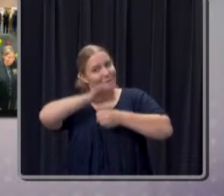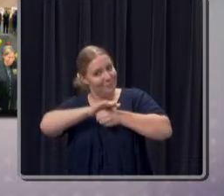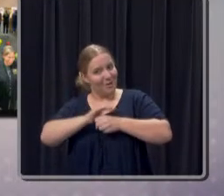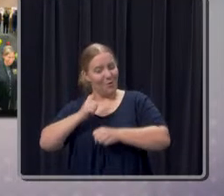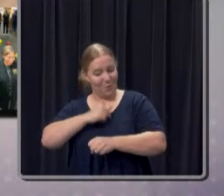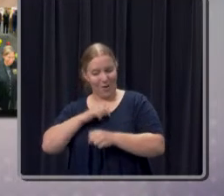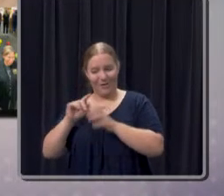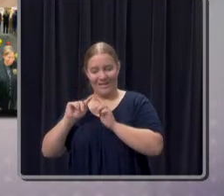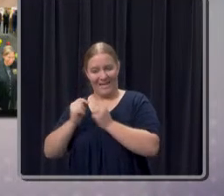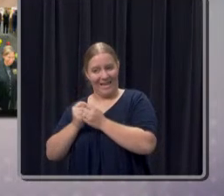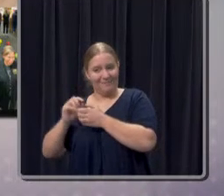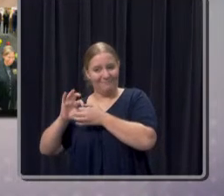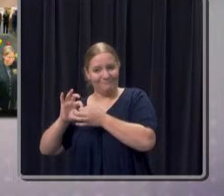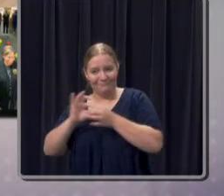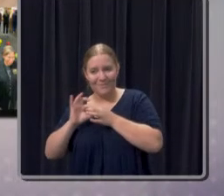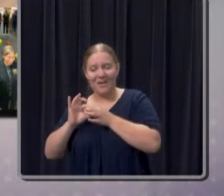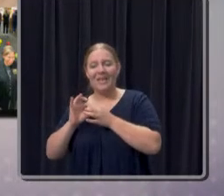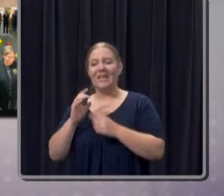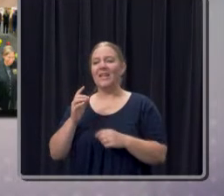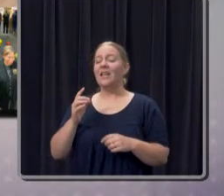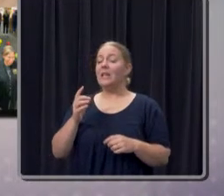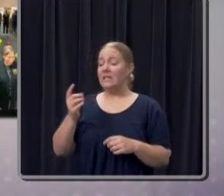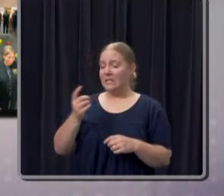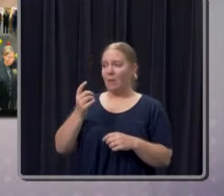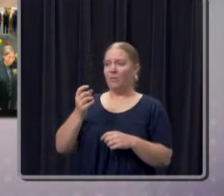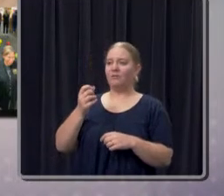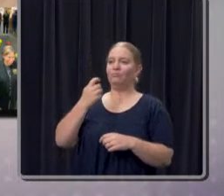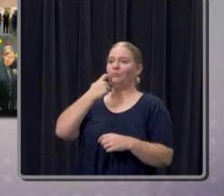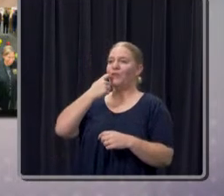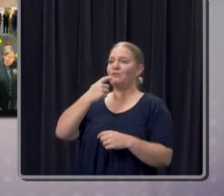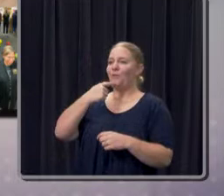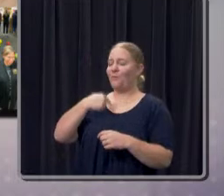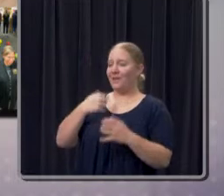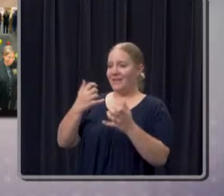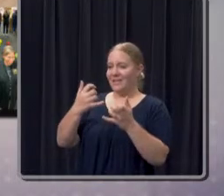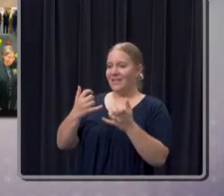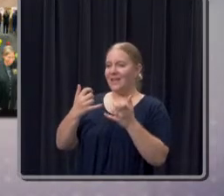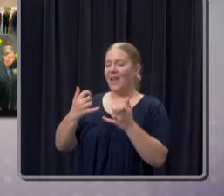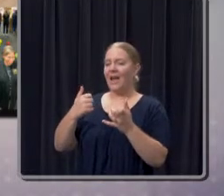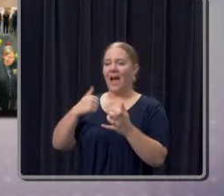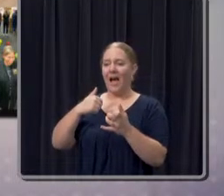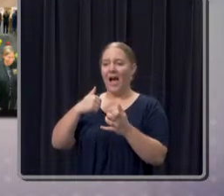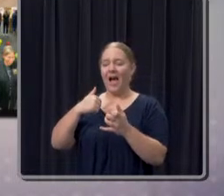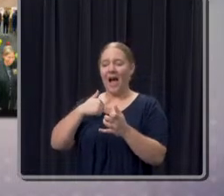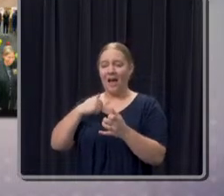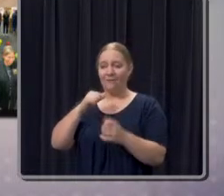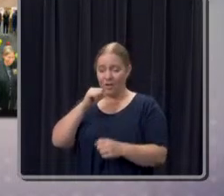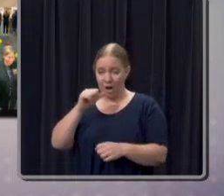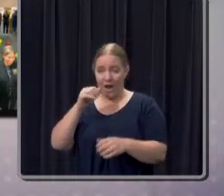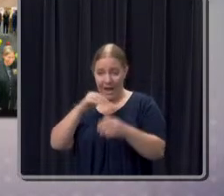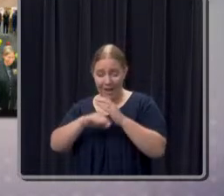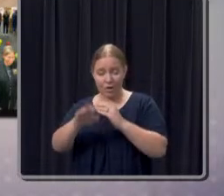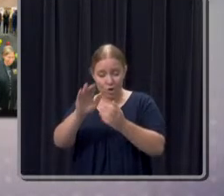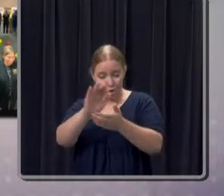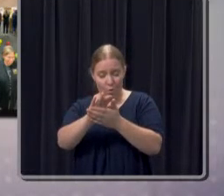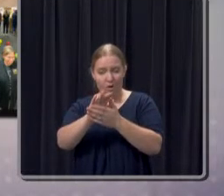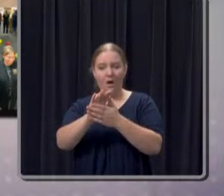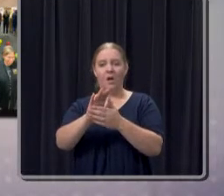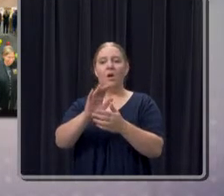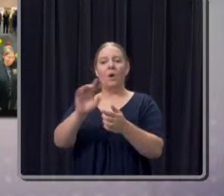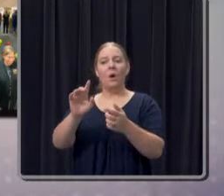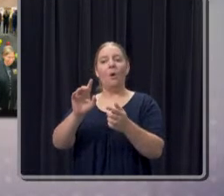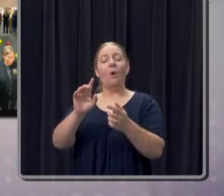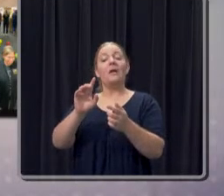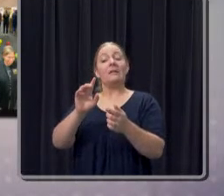are a team. Someone, in fact, told me today at the copy machine, I've not worked in a school where everyone is willing